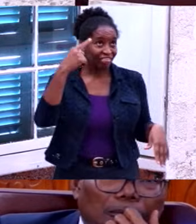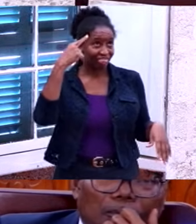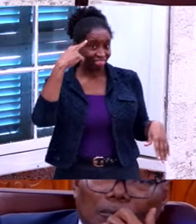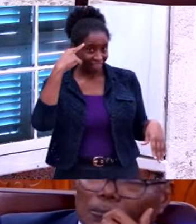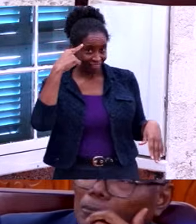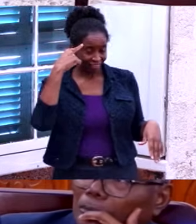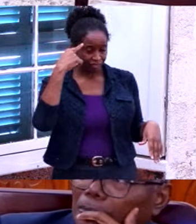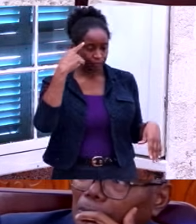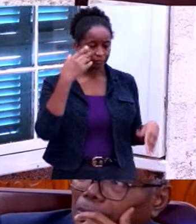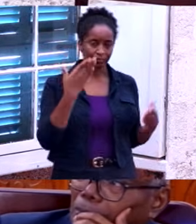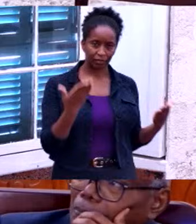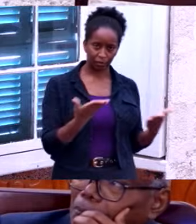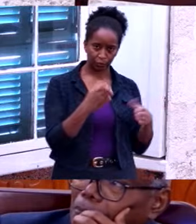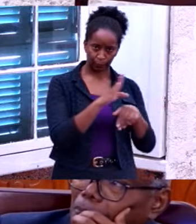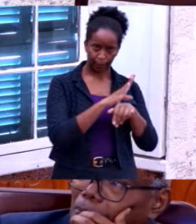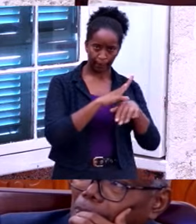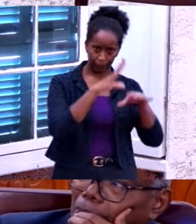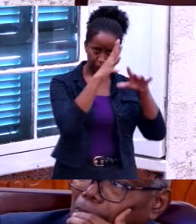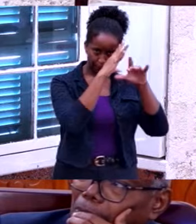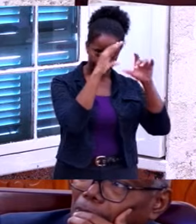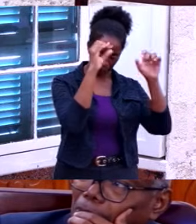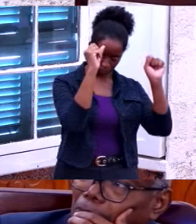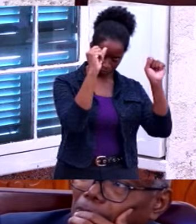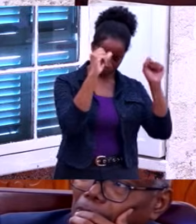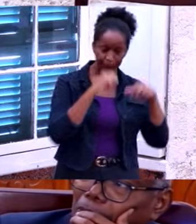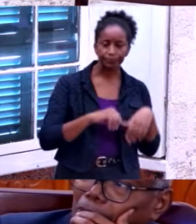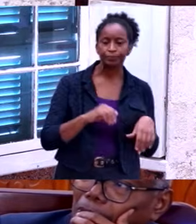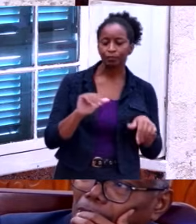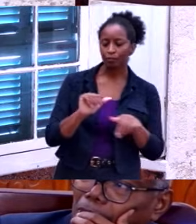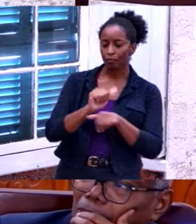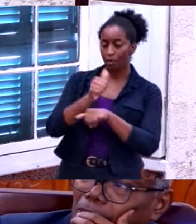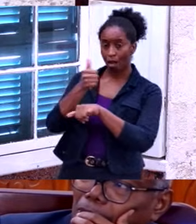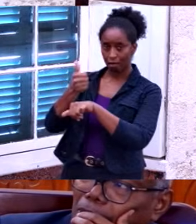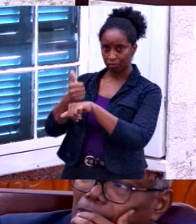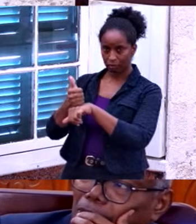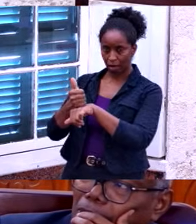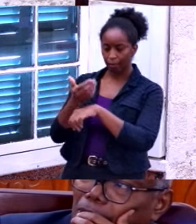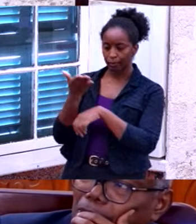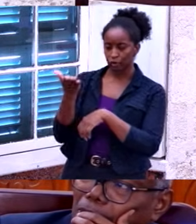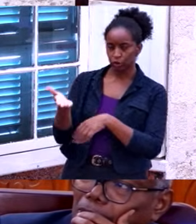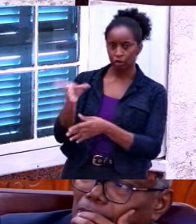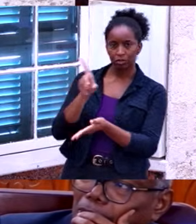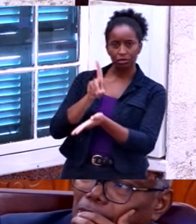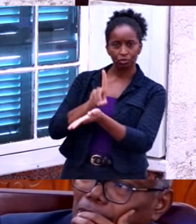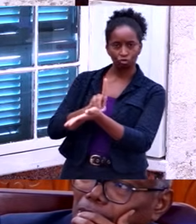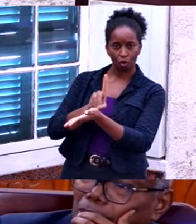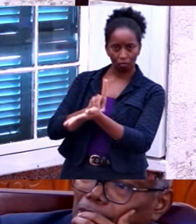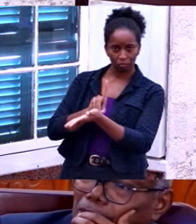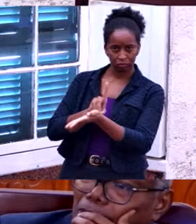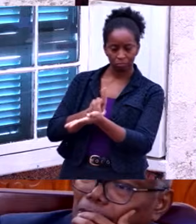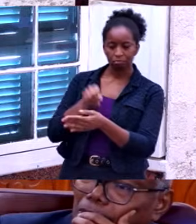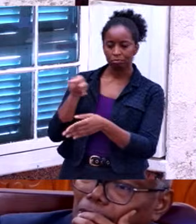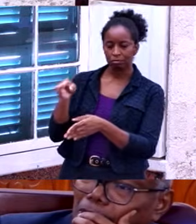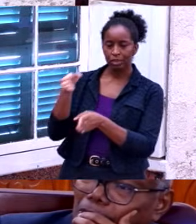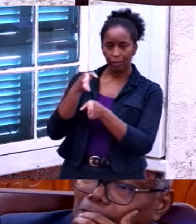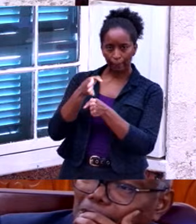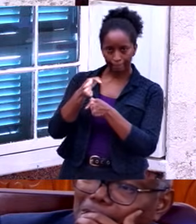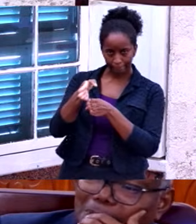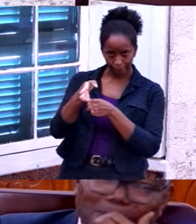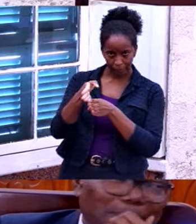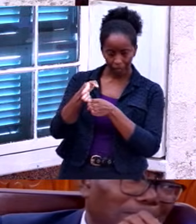X appointed a medical doctor who was a COVID specialist to the